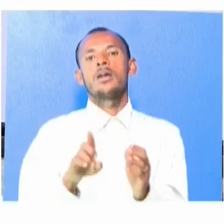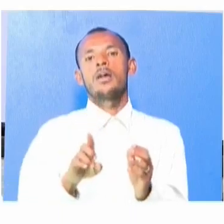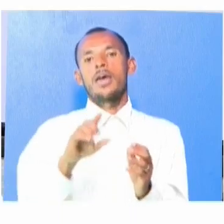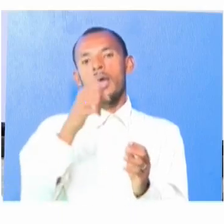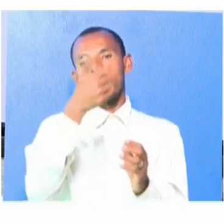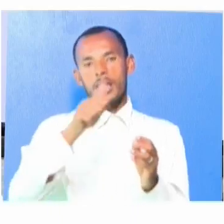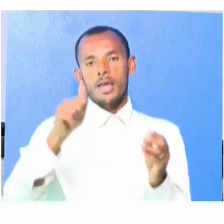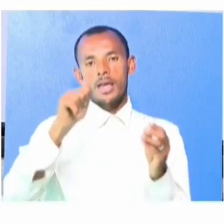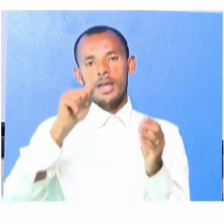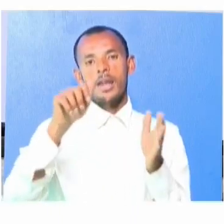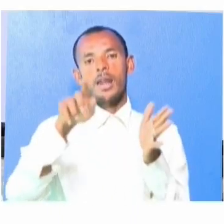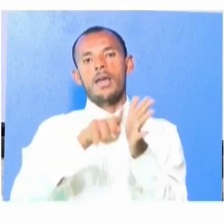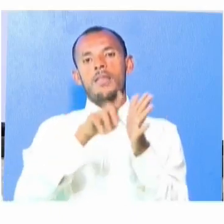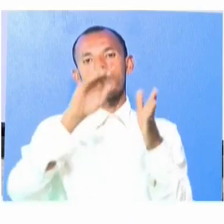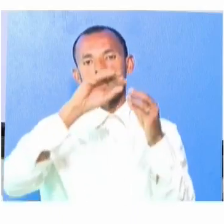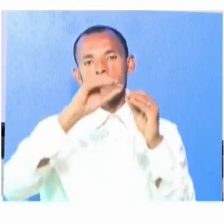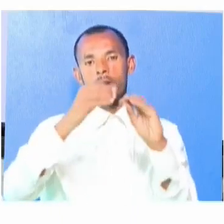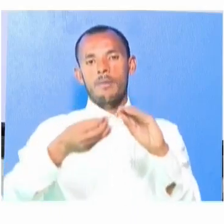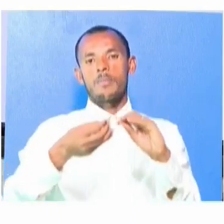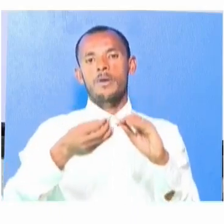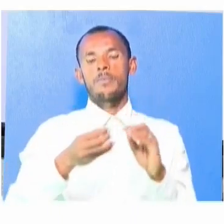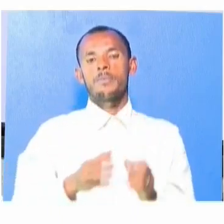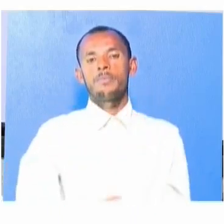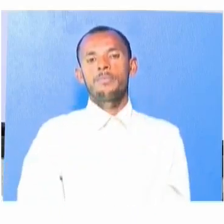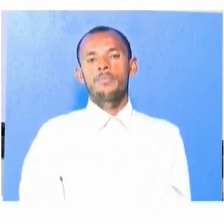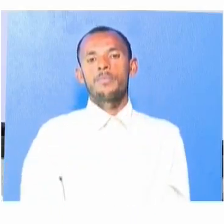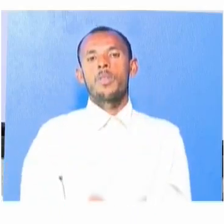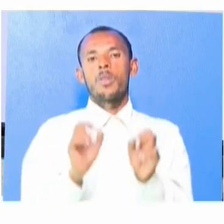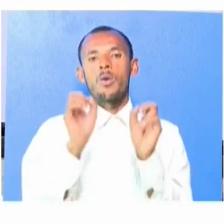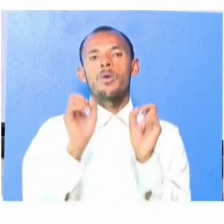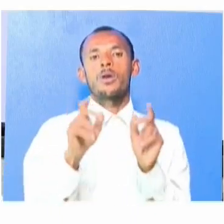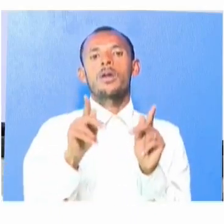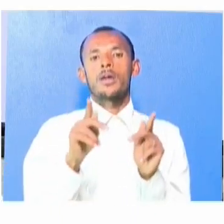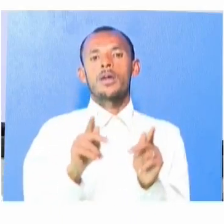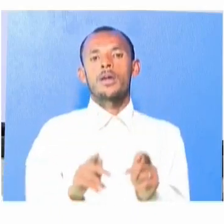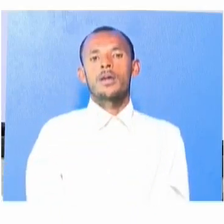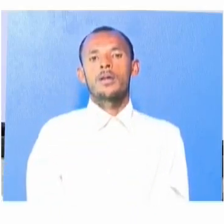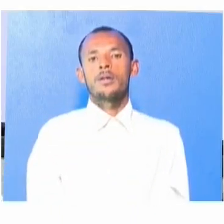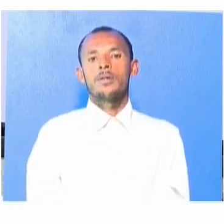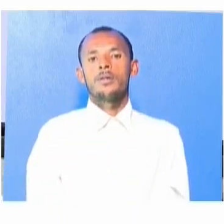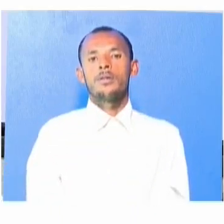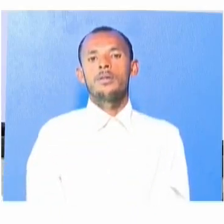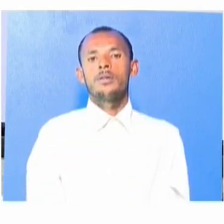number or a negative integer. Okay, again,